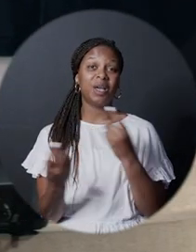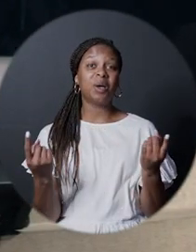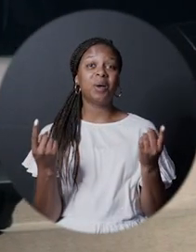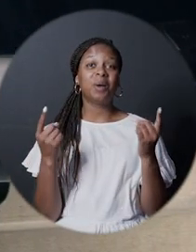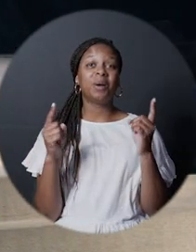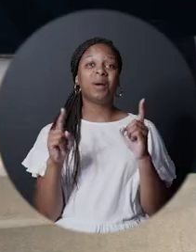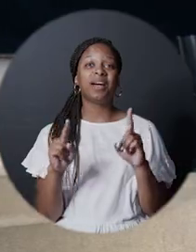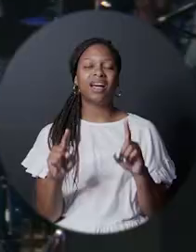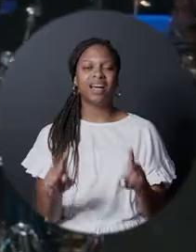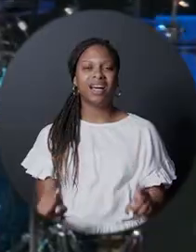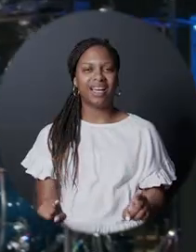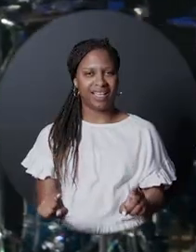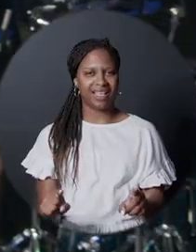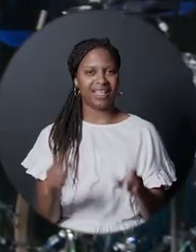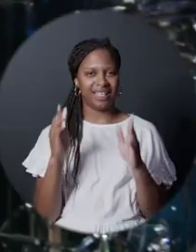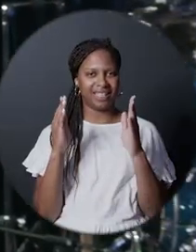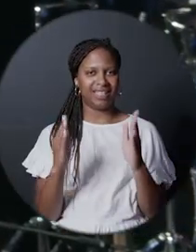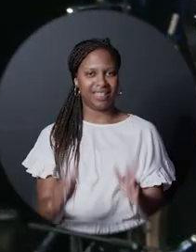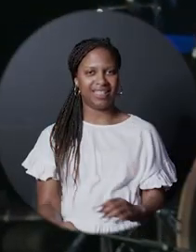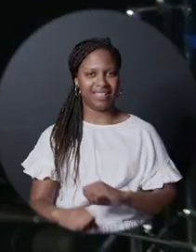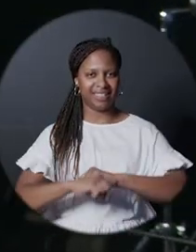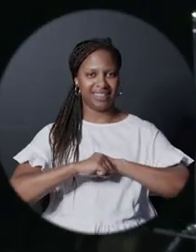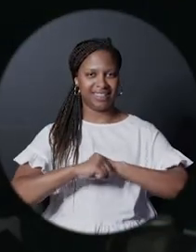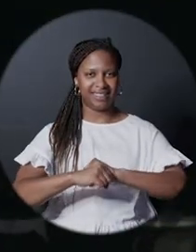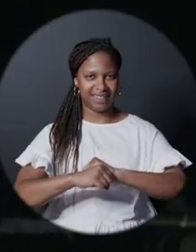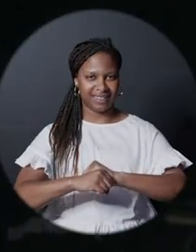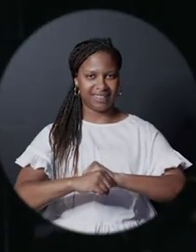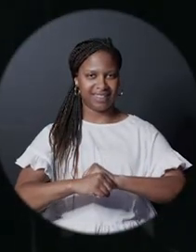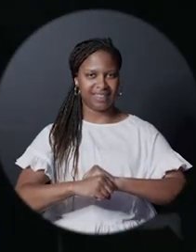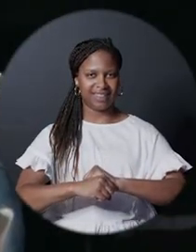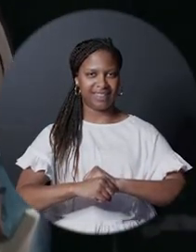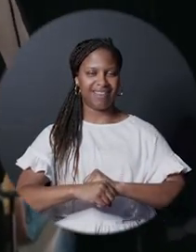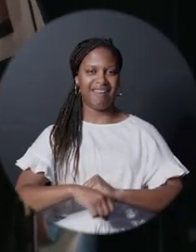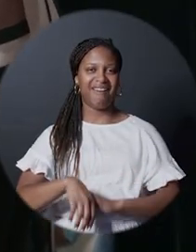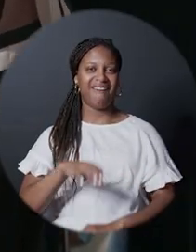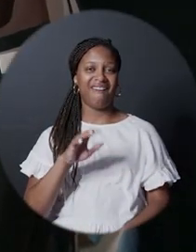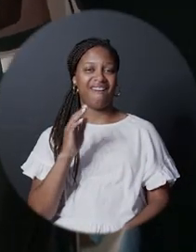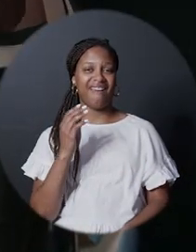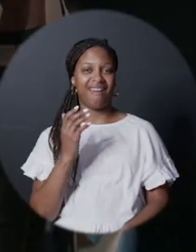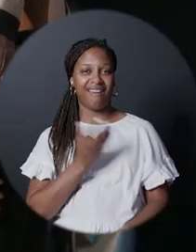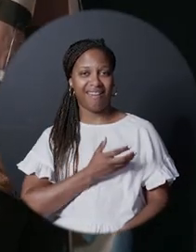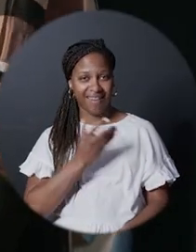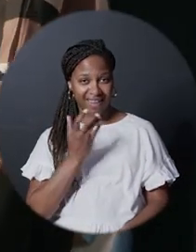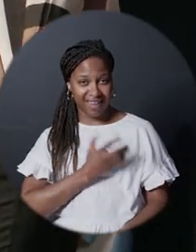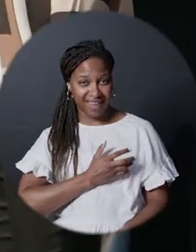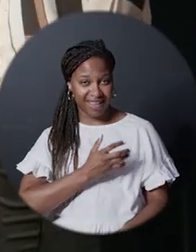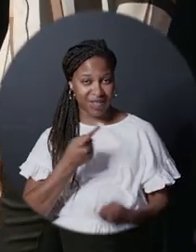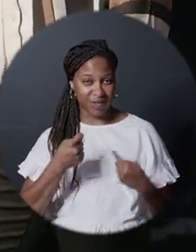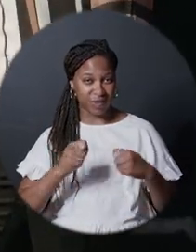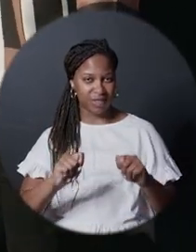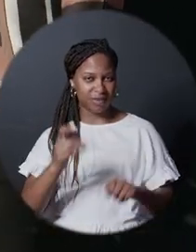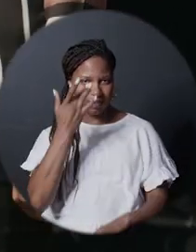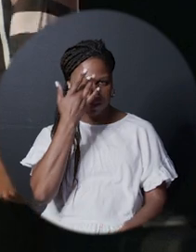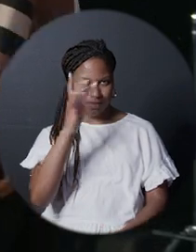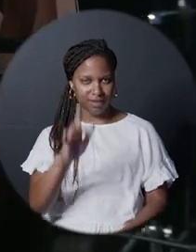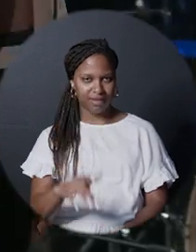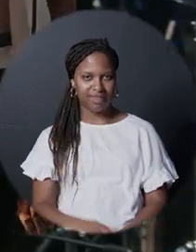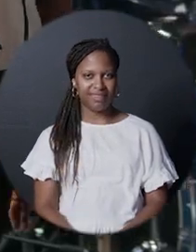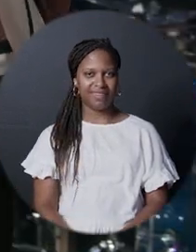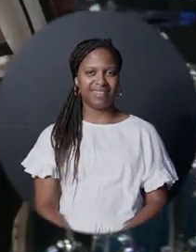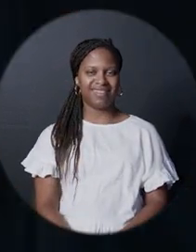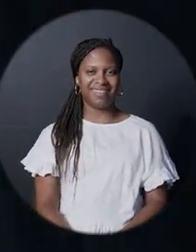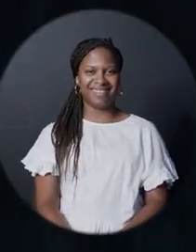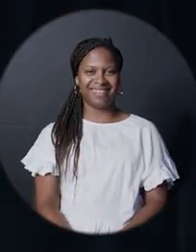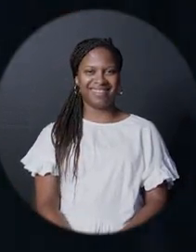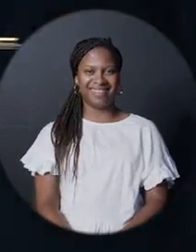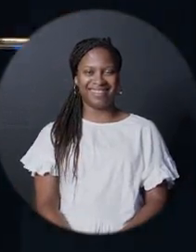I just stole it. Now here's what's going to happen to the person who's defensive. Oh, you just trying to be